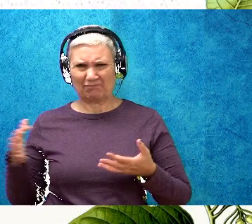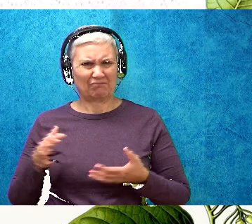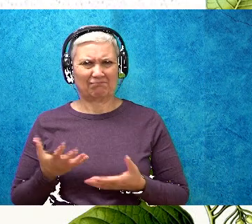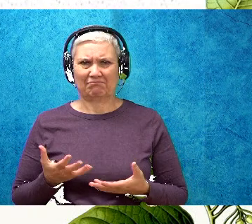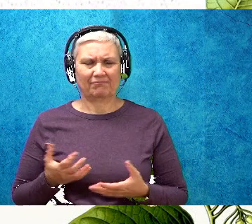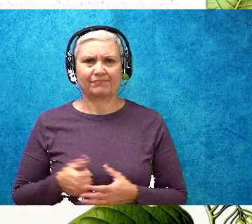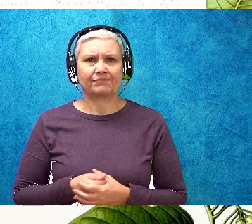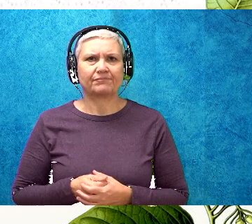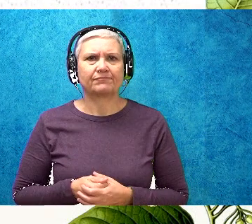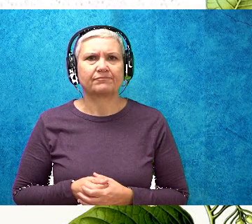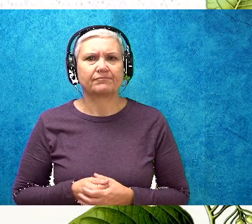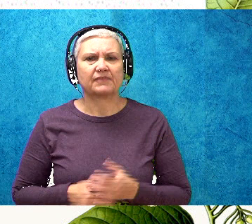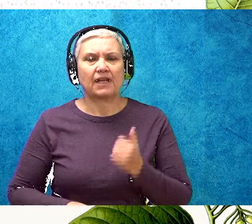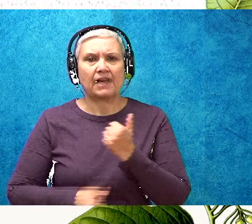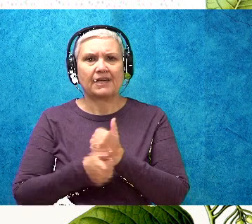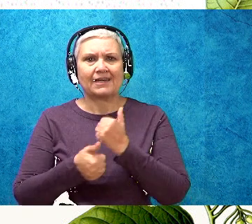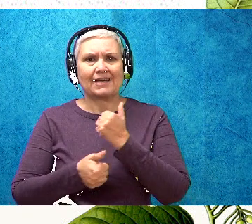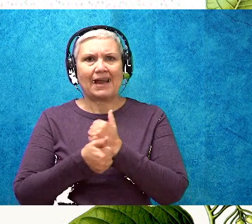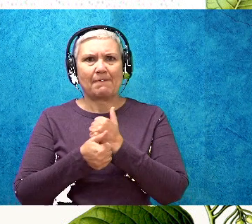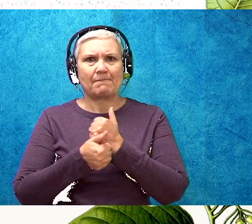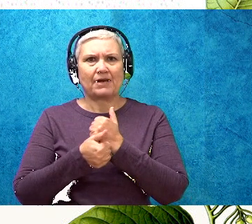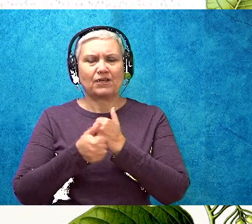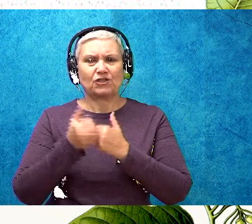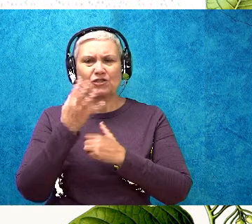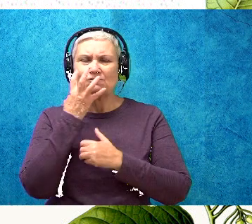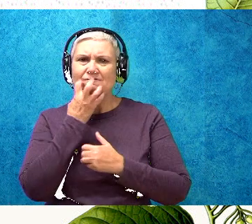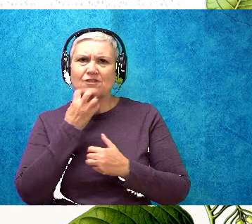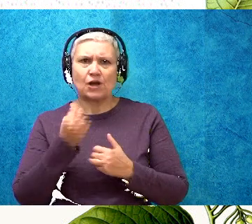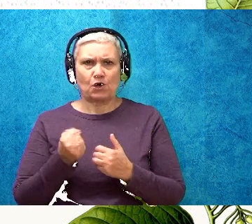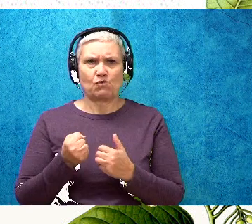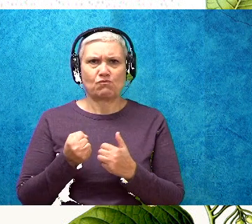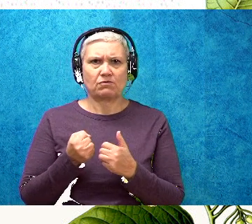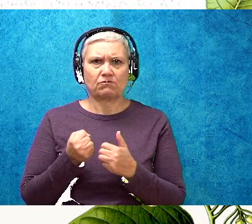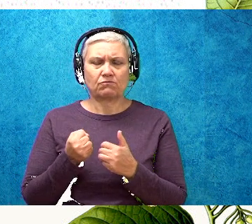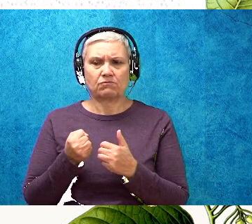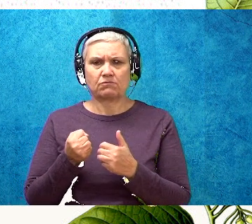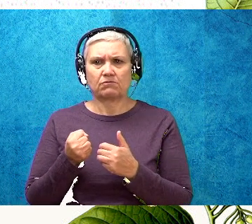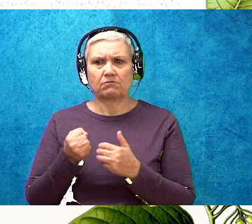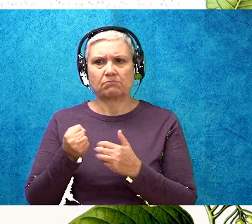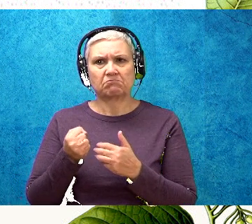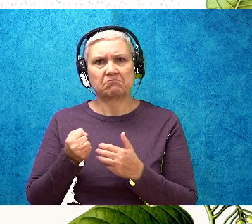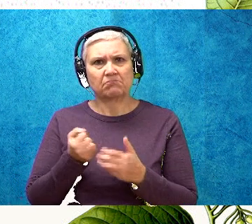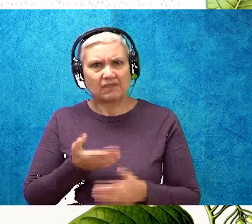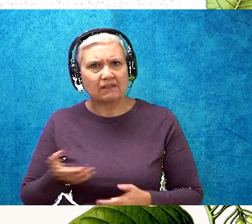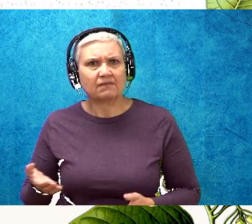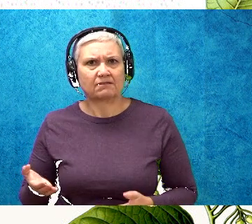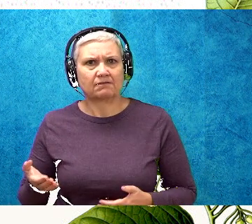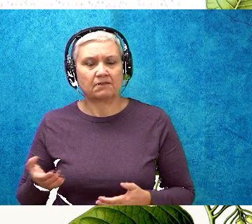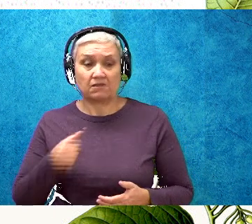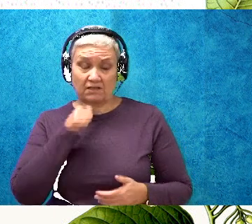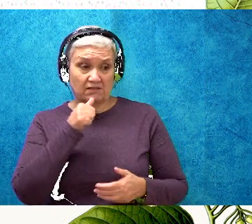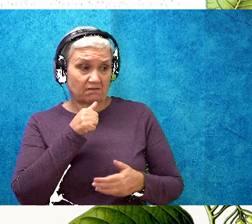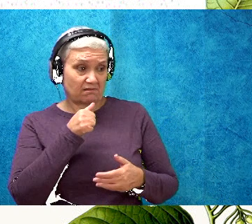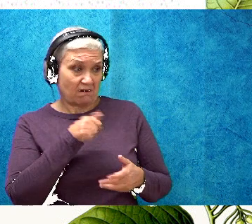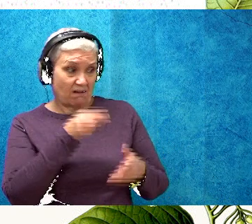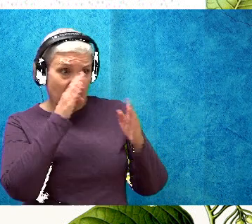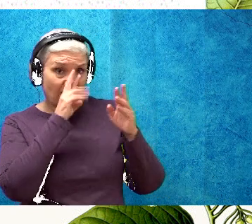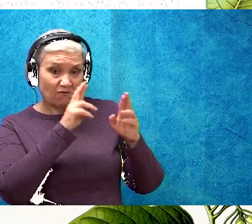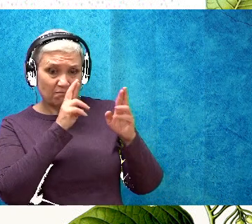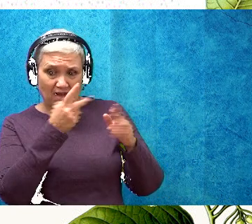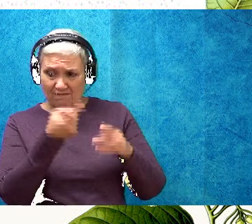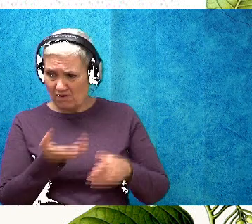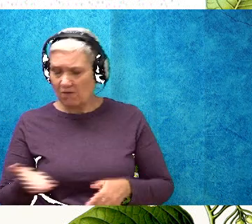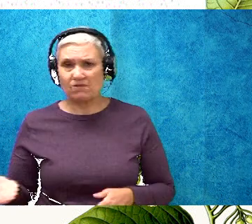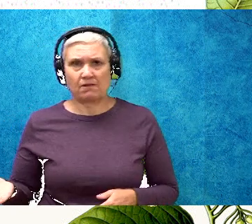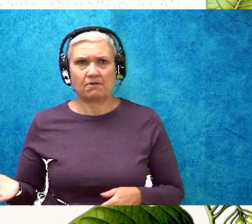Leah damages Nicole's cherished possessions because she does not treat them with respect. And rather than telling Nicole